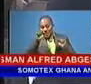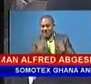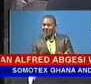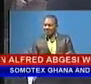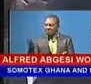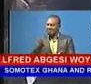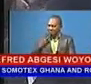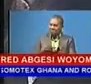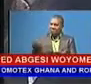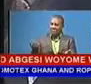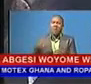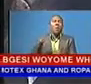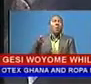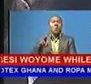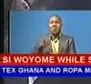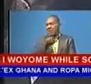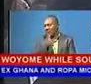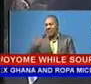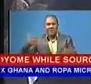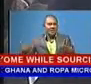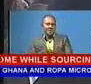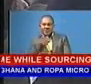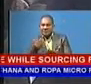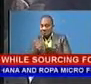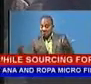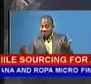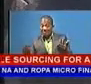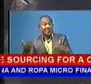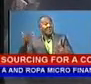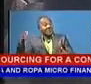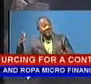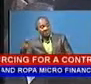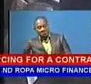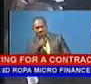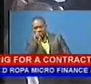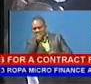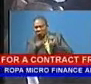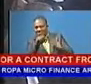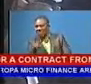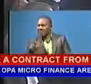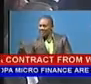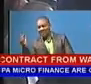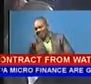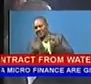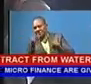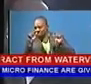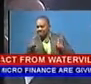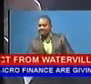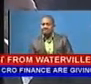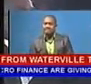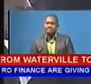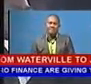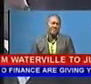otherwise further examined as to any new matter upon which he has been examined by another party. So clearly,